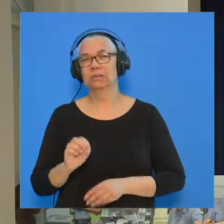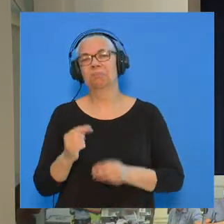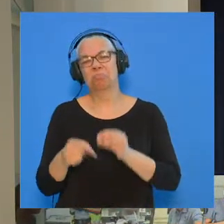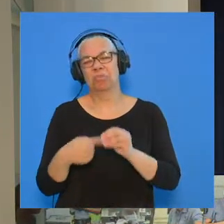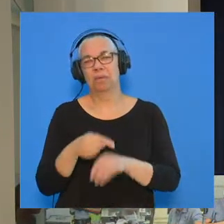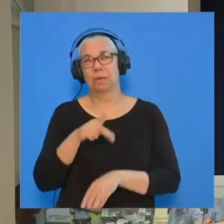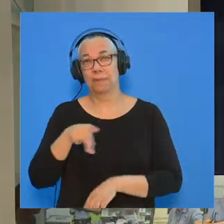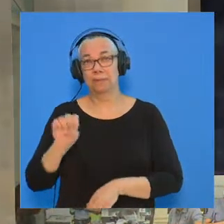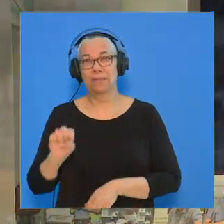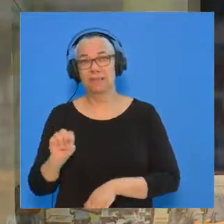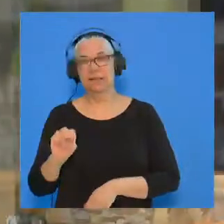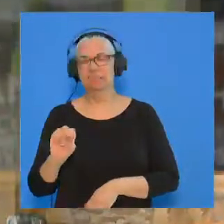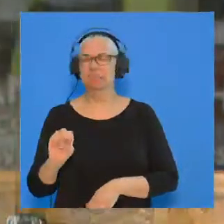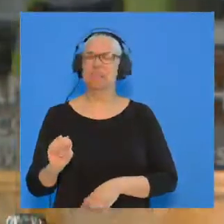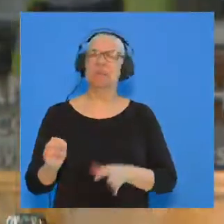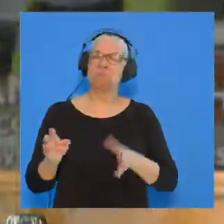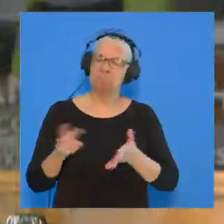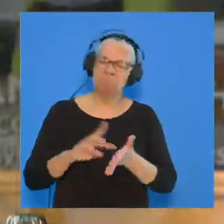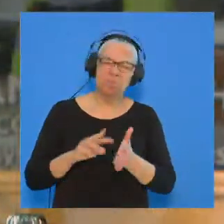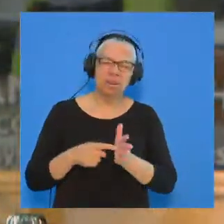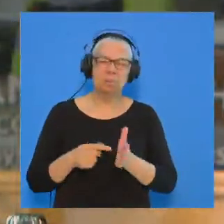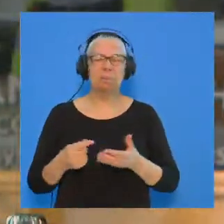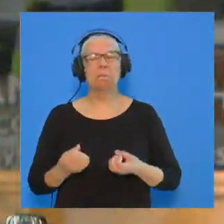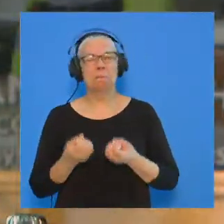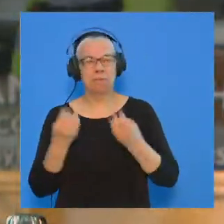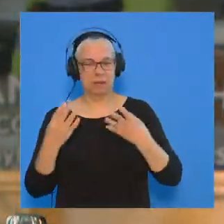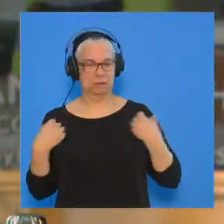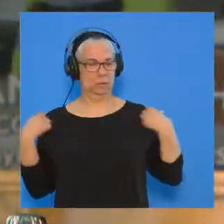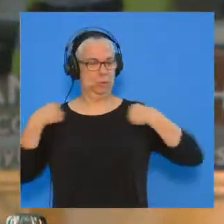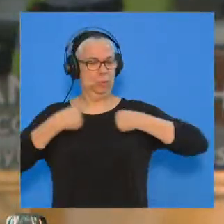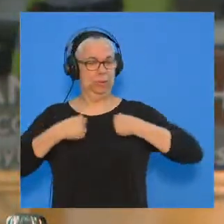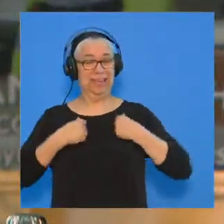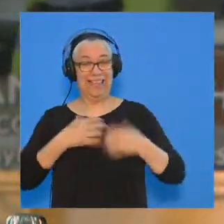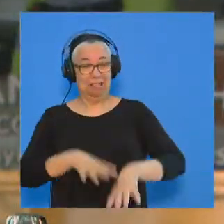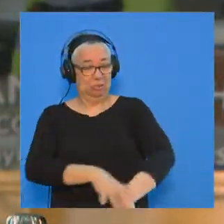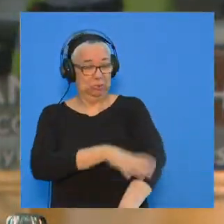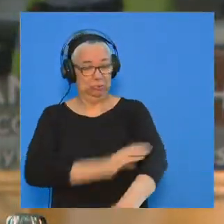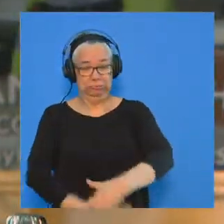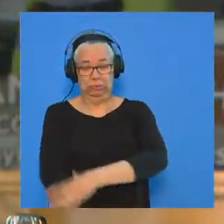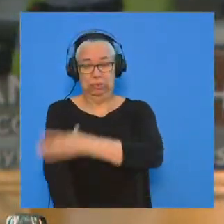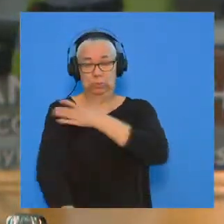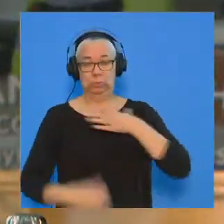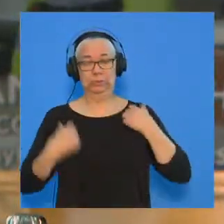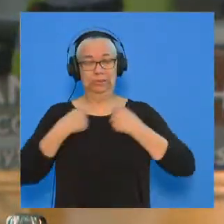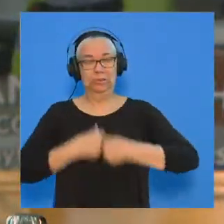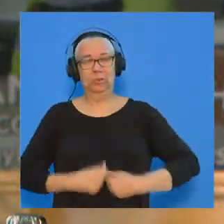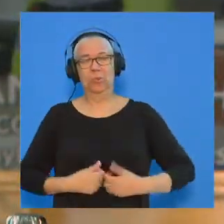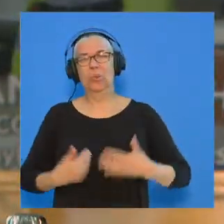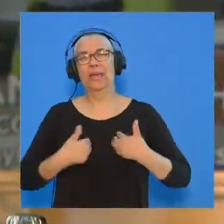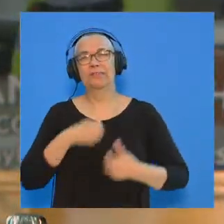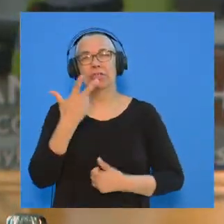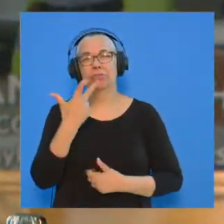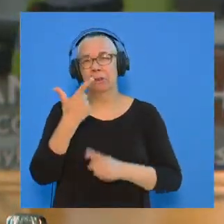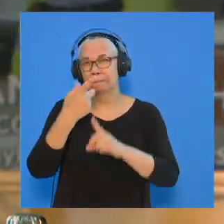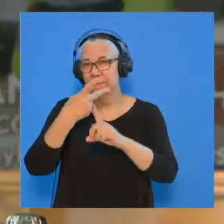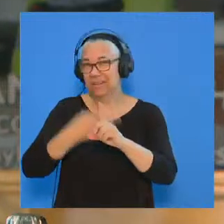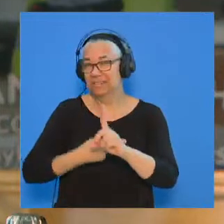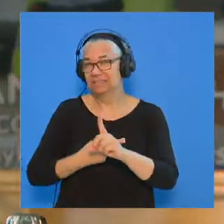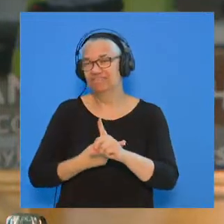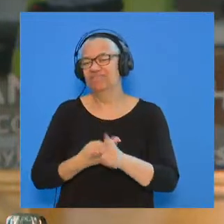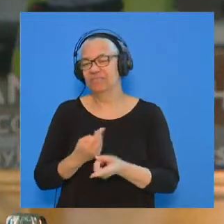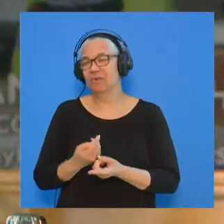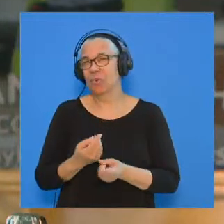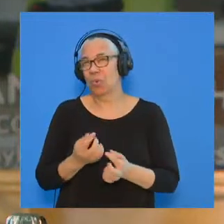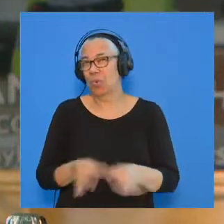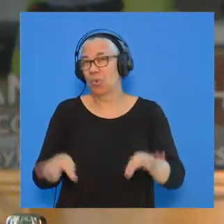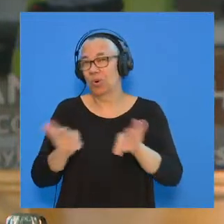related specifically to gowns. We obviously use quite a lot of gowns, and we have approximately 3 months supply of gowns. In order for us to transfer